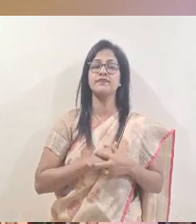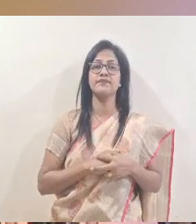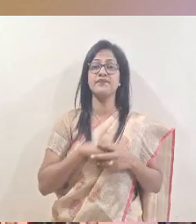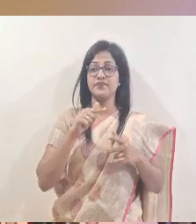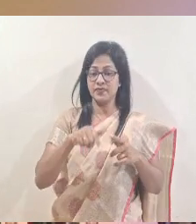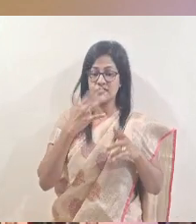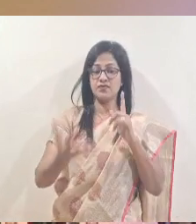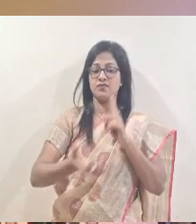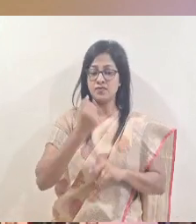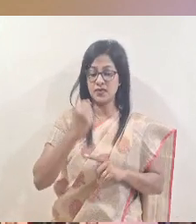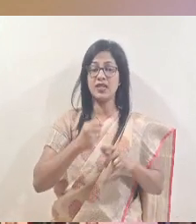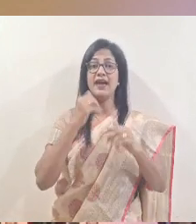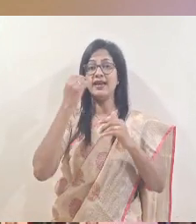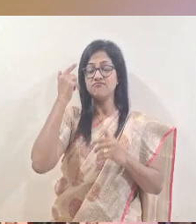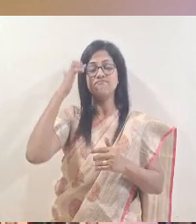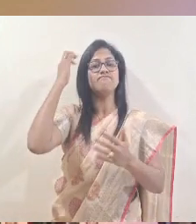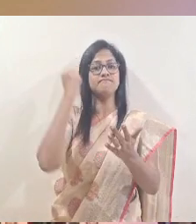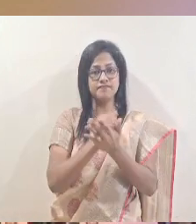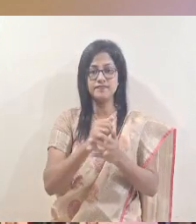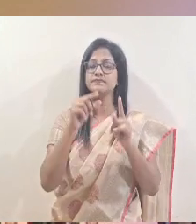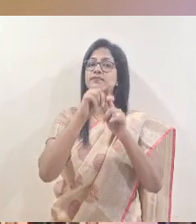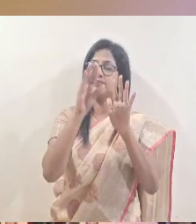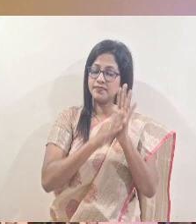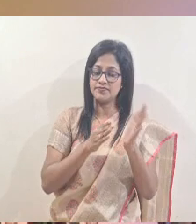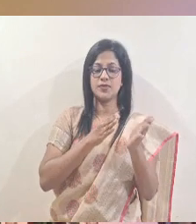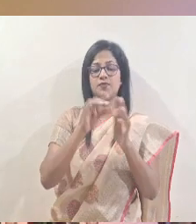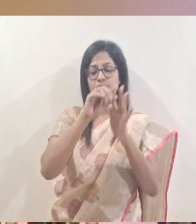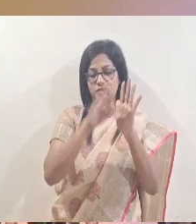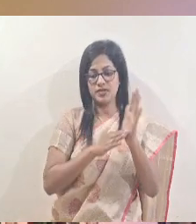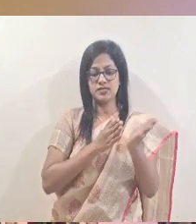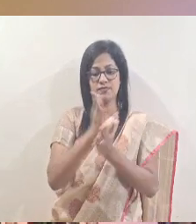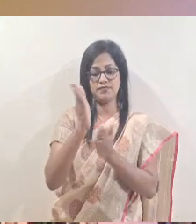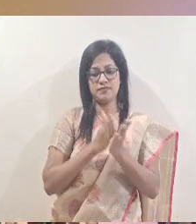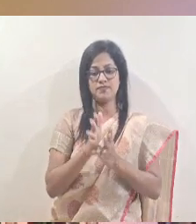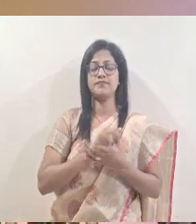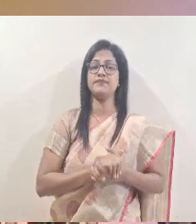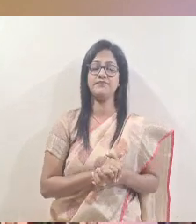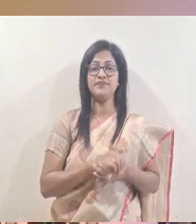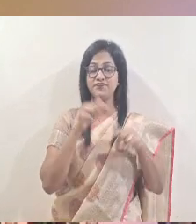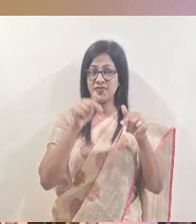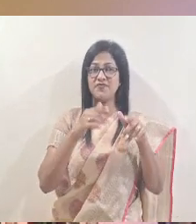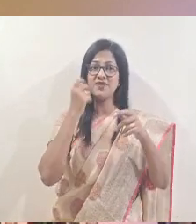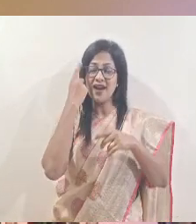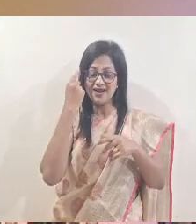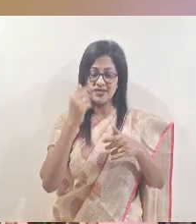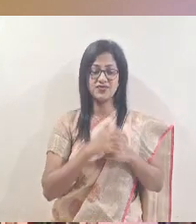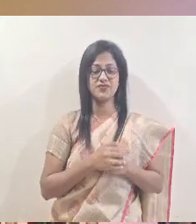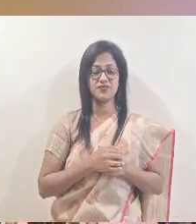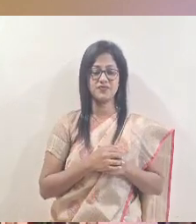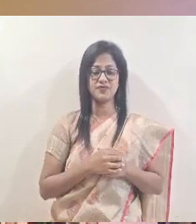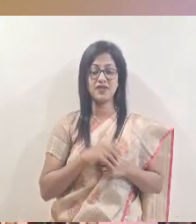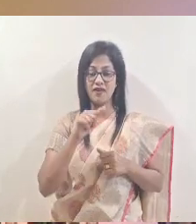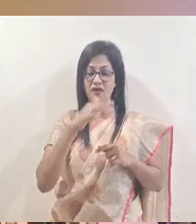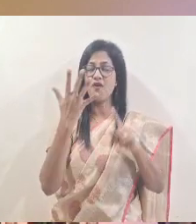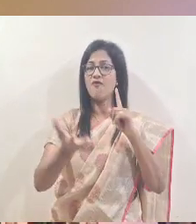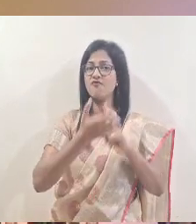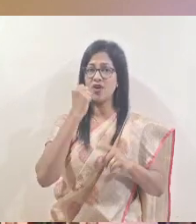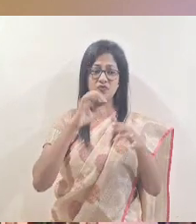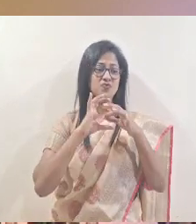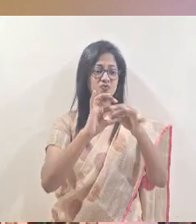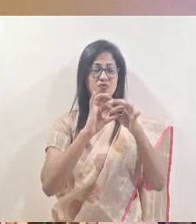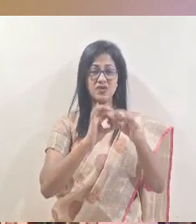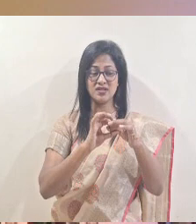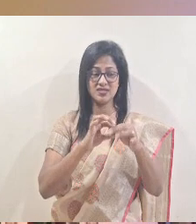to take decisive measures or policy measures instance. So for instance, we here try to understand, we here found out that